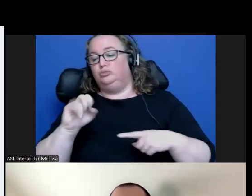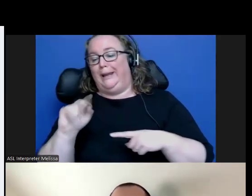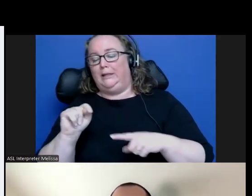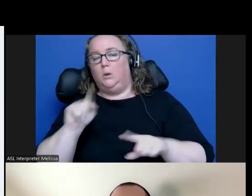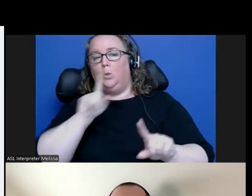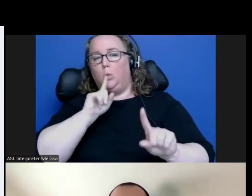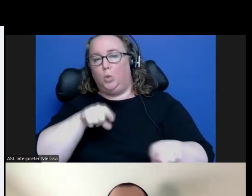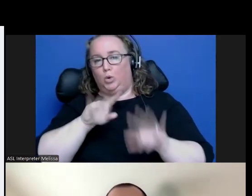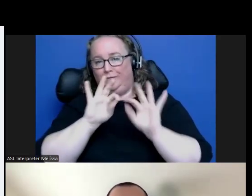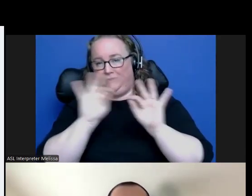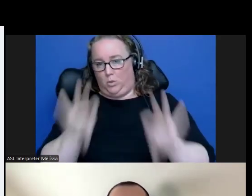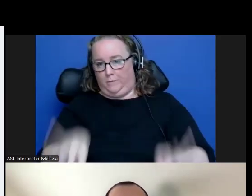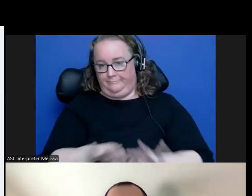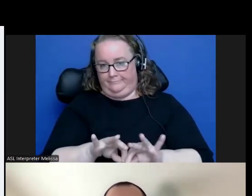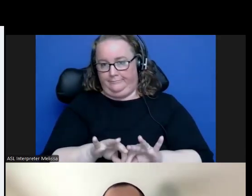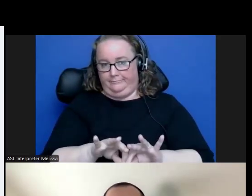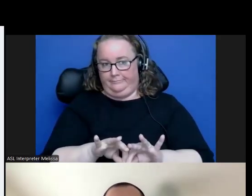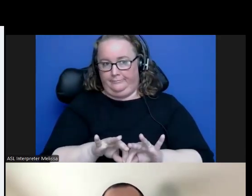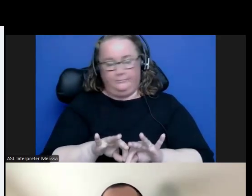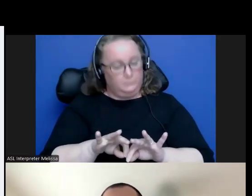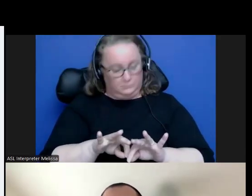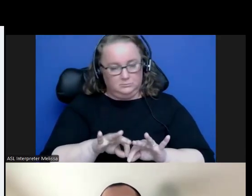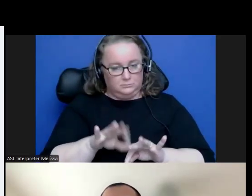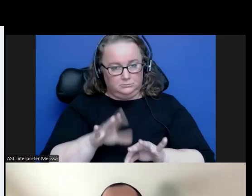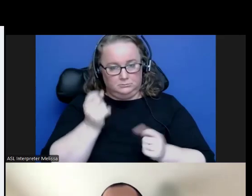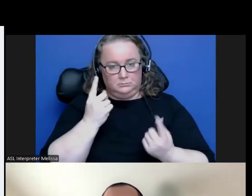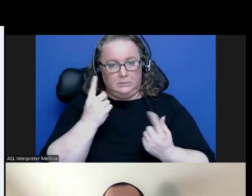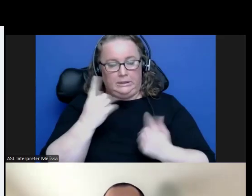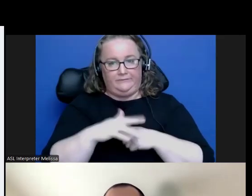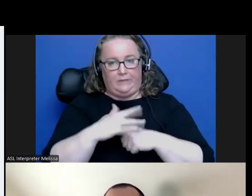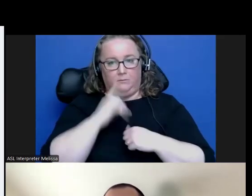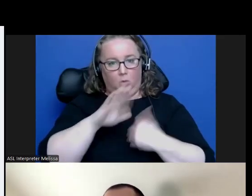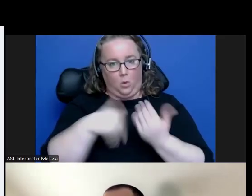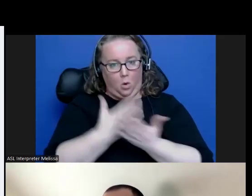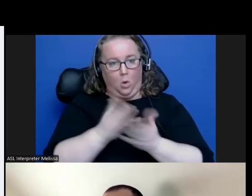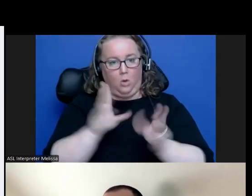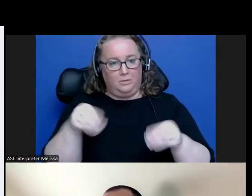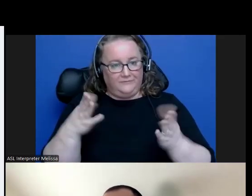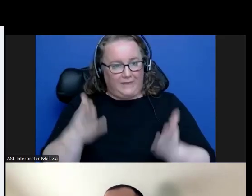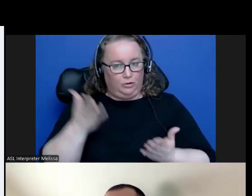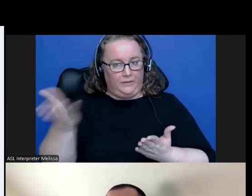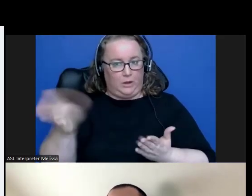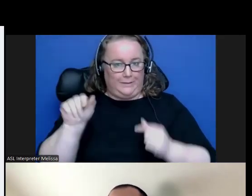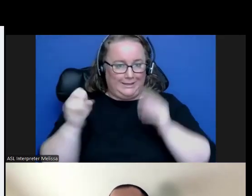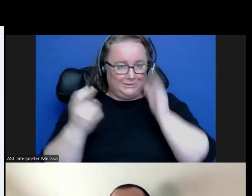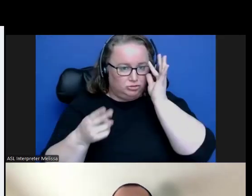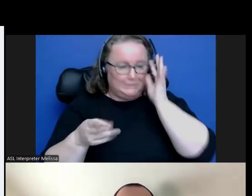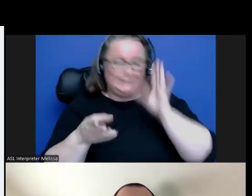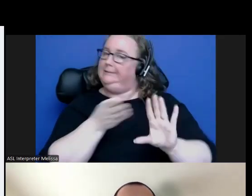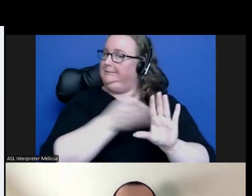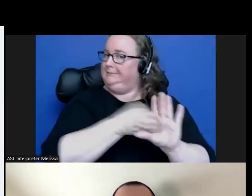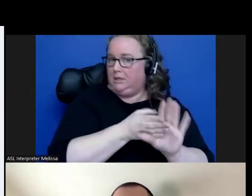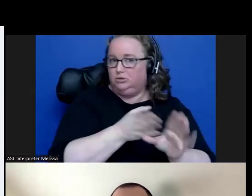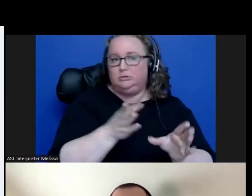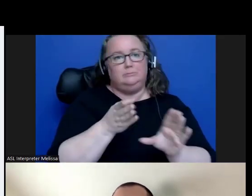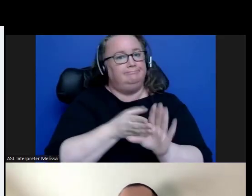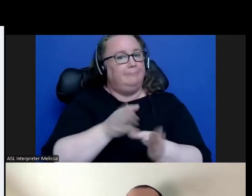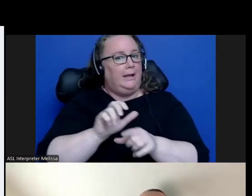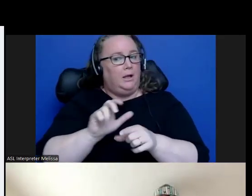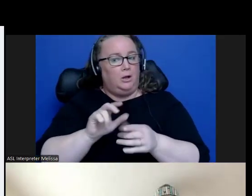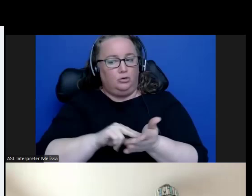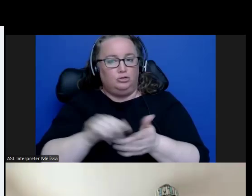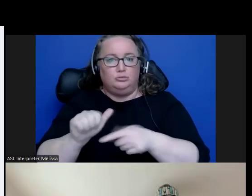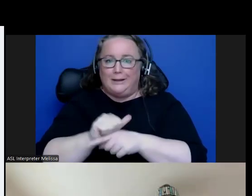essentially available to all providers at Bridgewater or like psychiatrists or psychiatric nurse practitioners